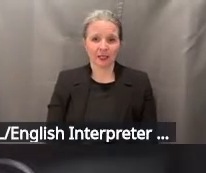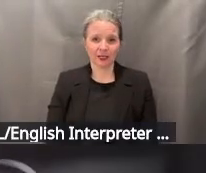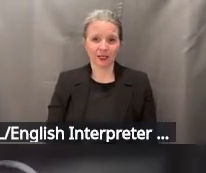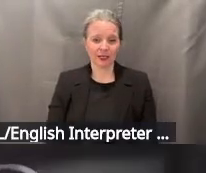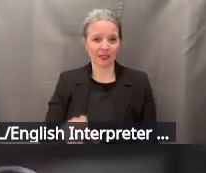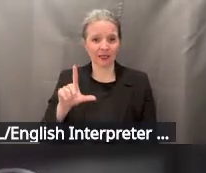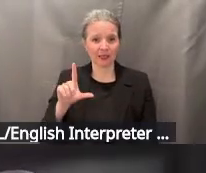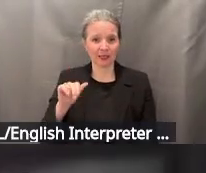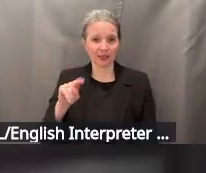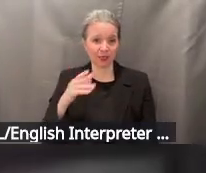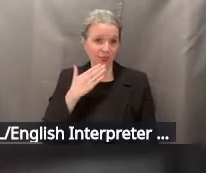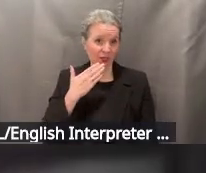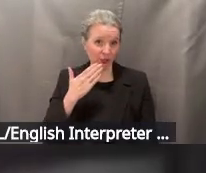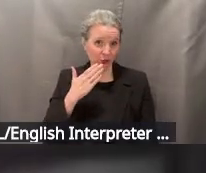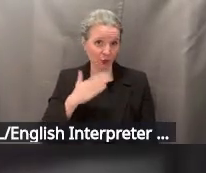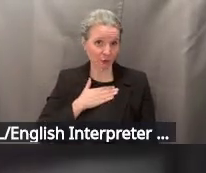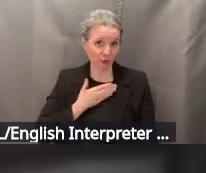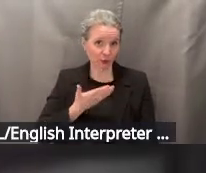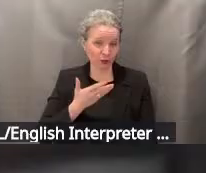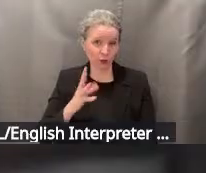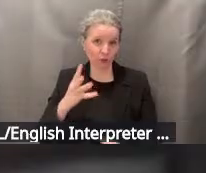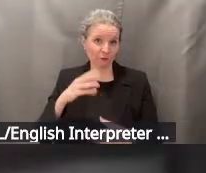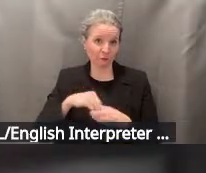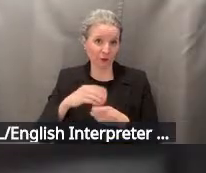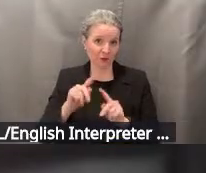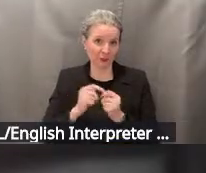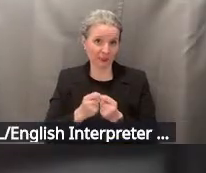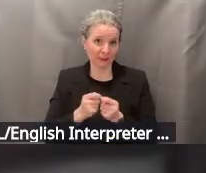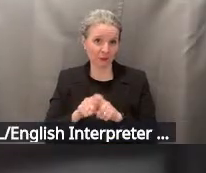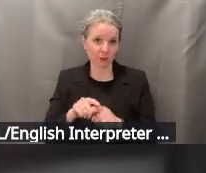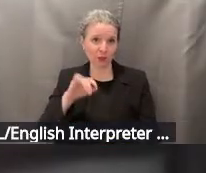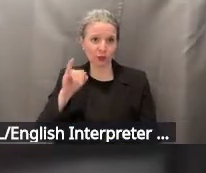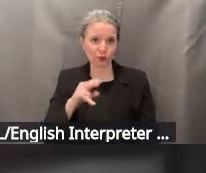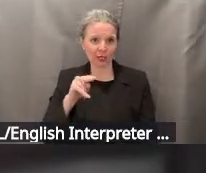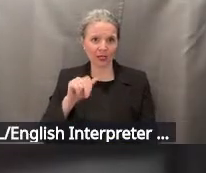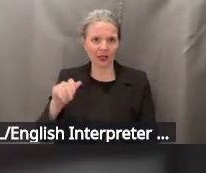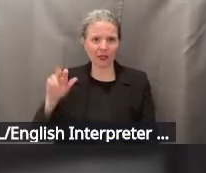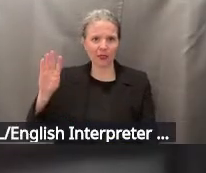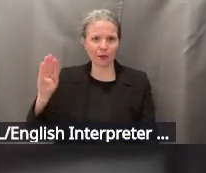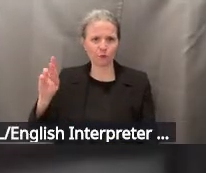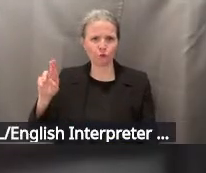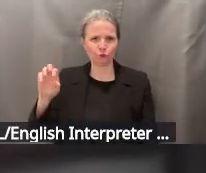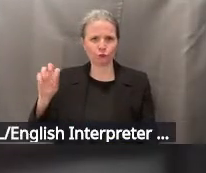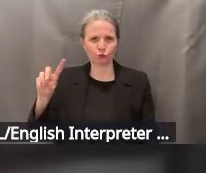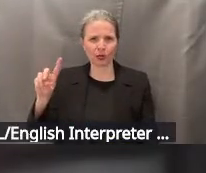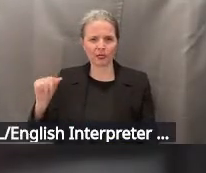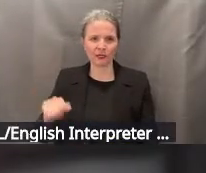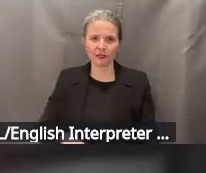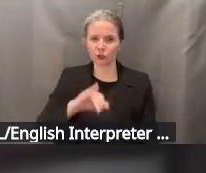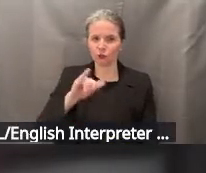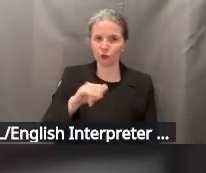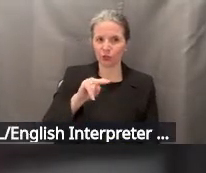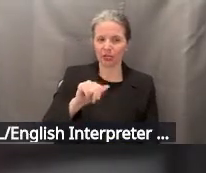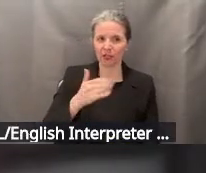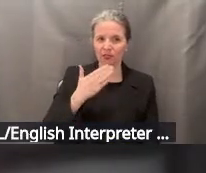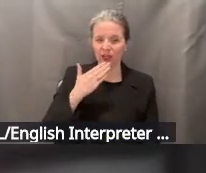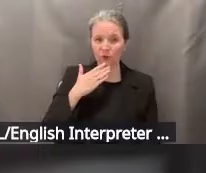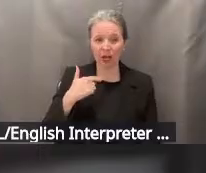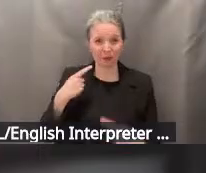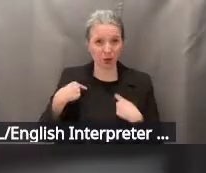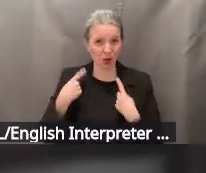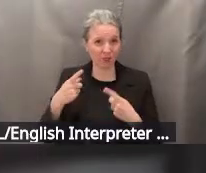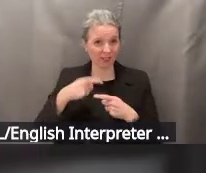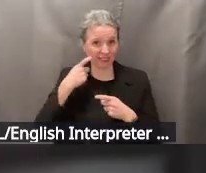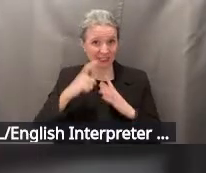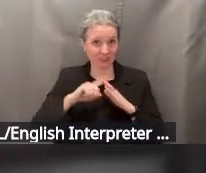Thank you. We very much appreciated you as well. Jana and then Brenda. Thank you. Well, I have been on this since the